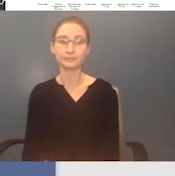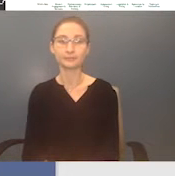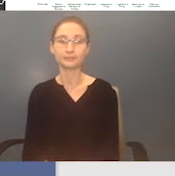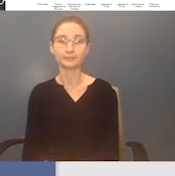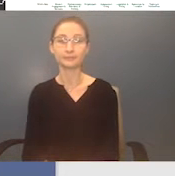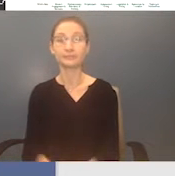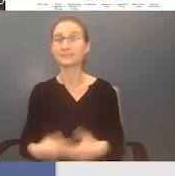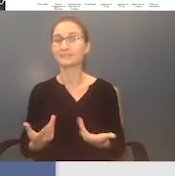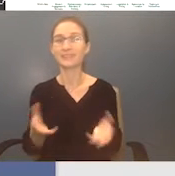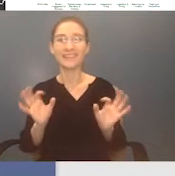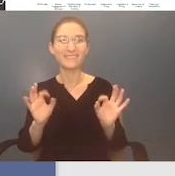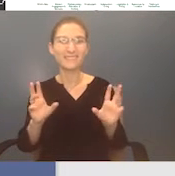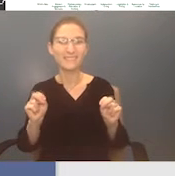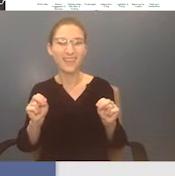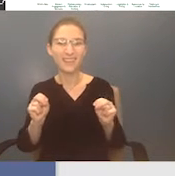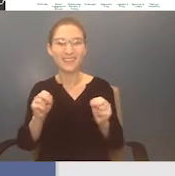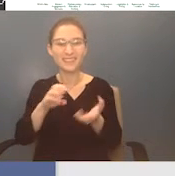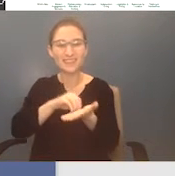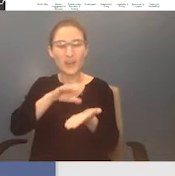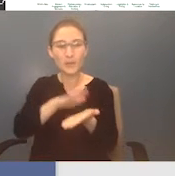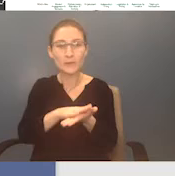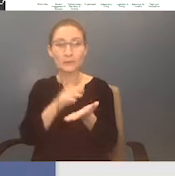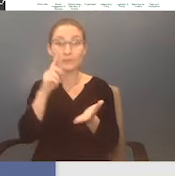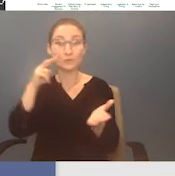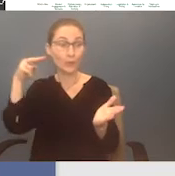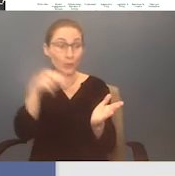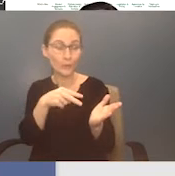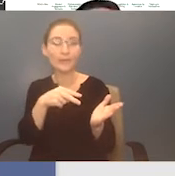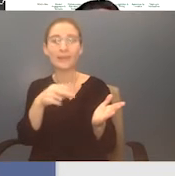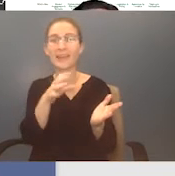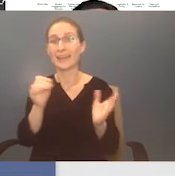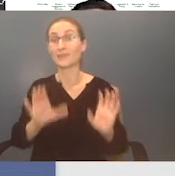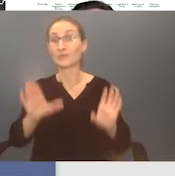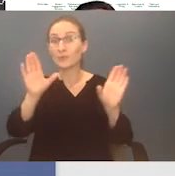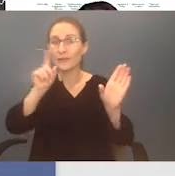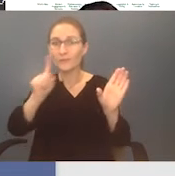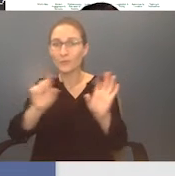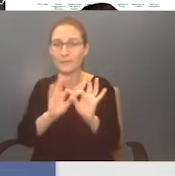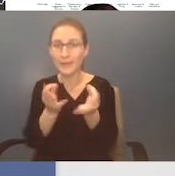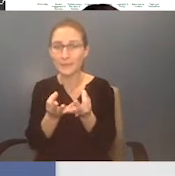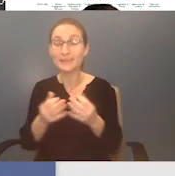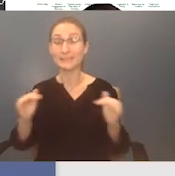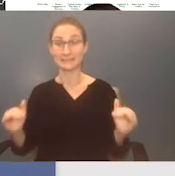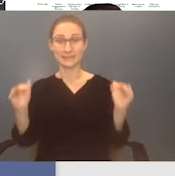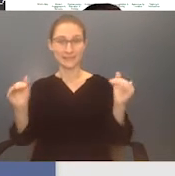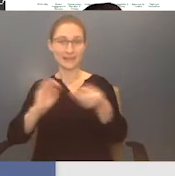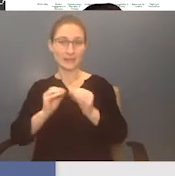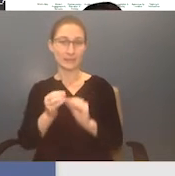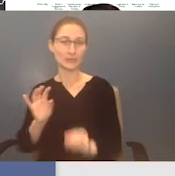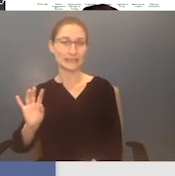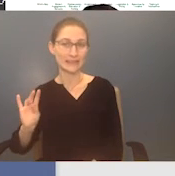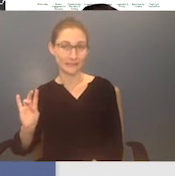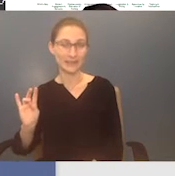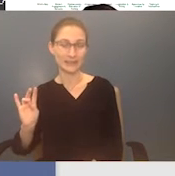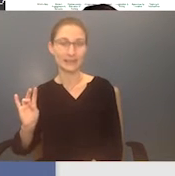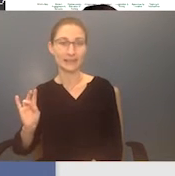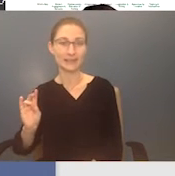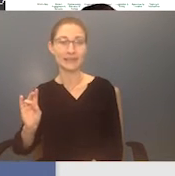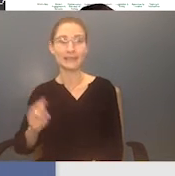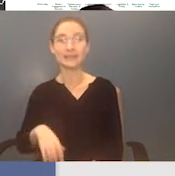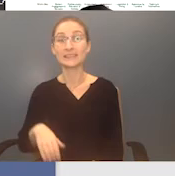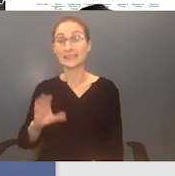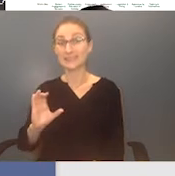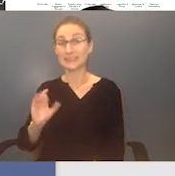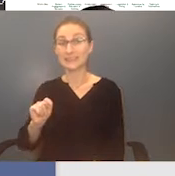This is like such a fun document to look at, and it's good stuff for families too. So this is the CTE piece about, how to